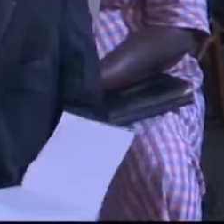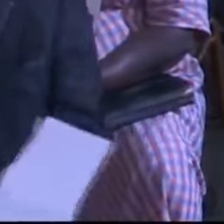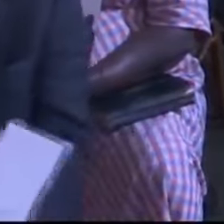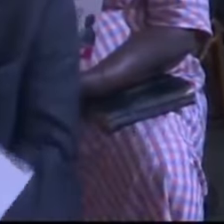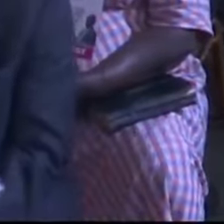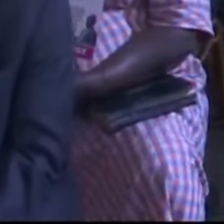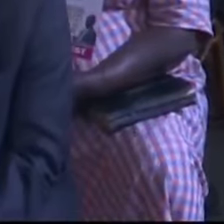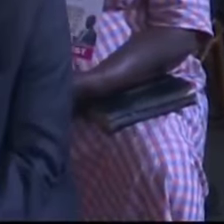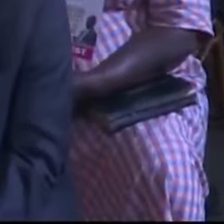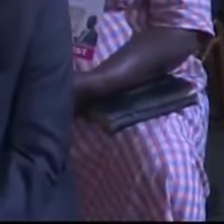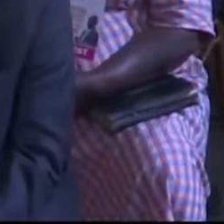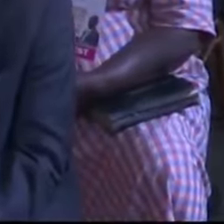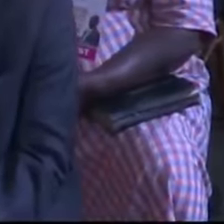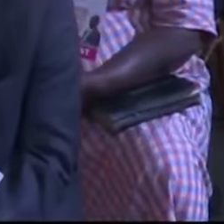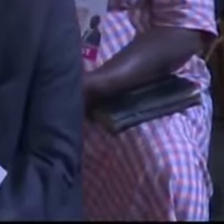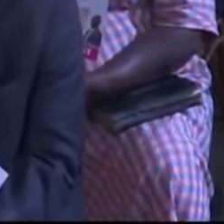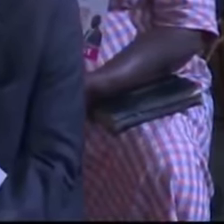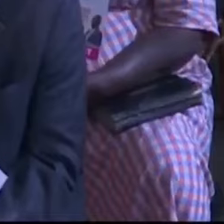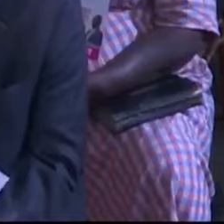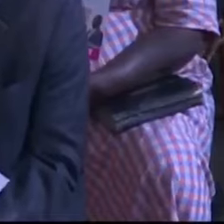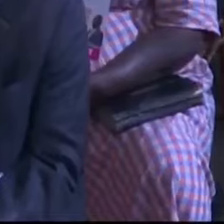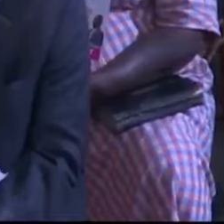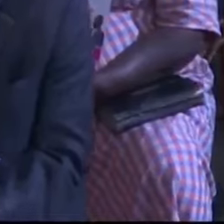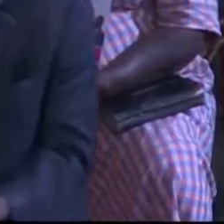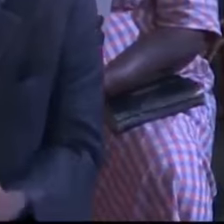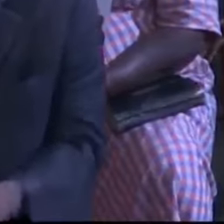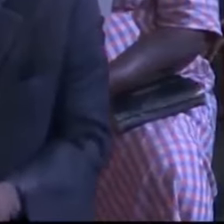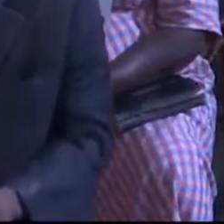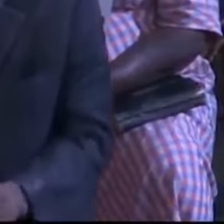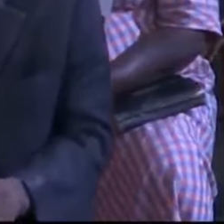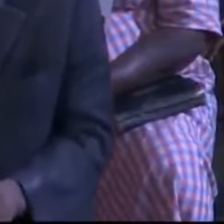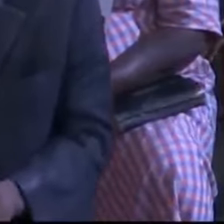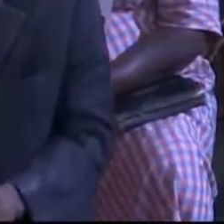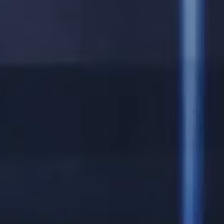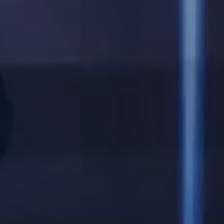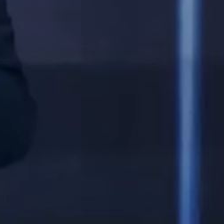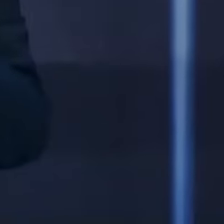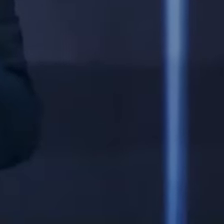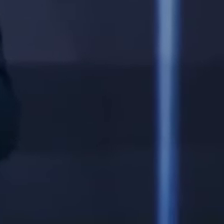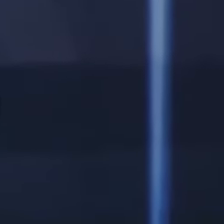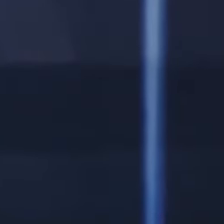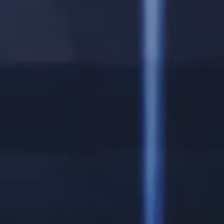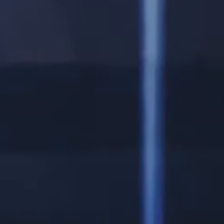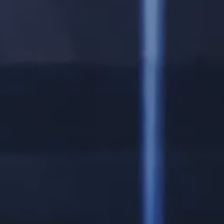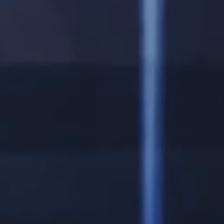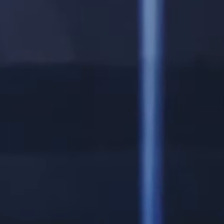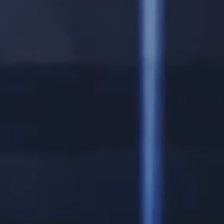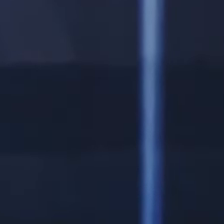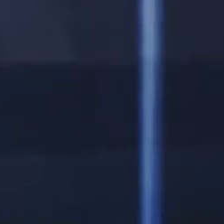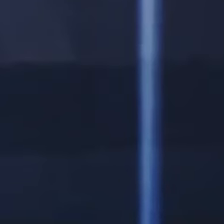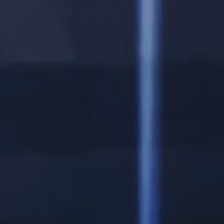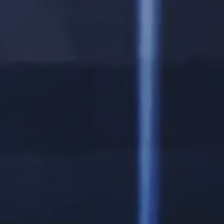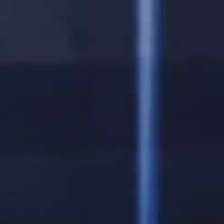the greater than all the inheritance and everything you can have on the earth. In Acts chapter 26, and reading from